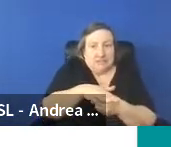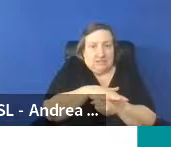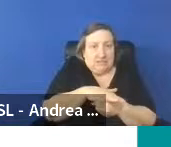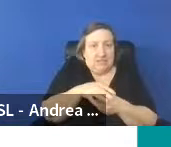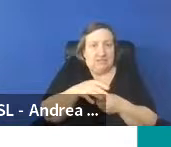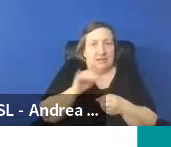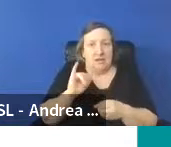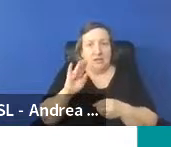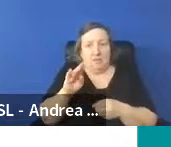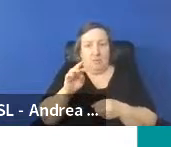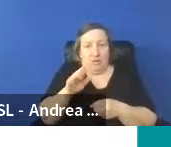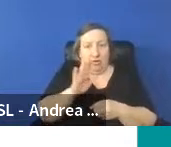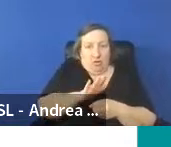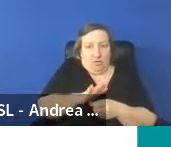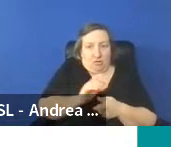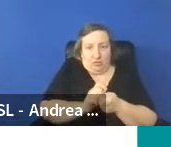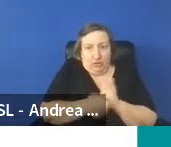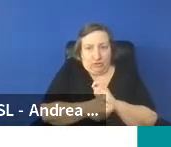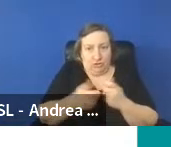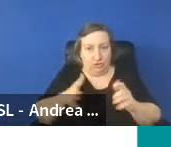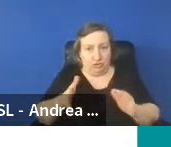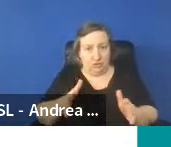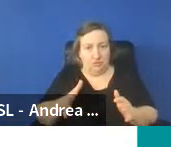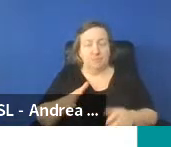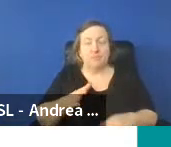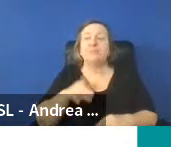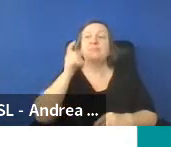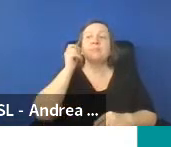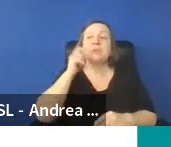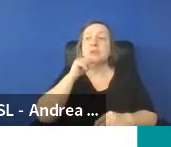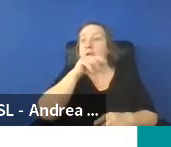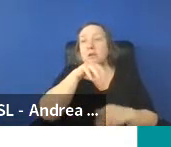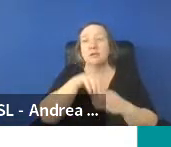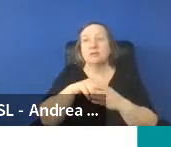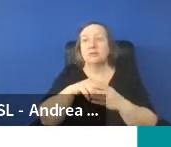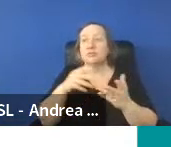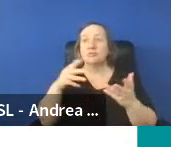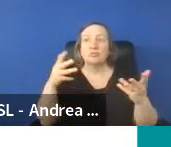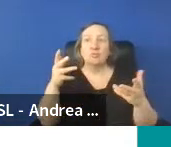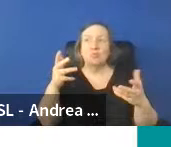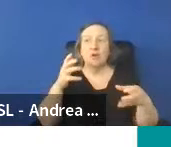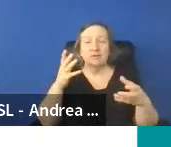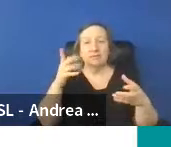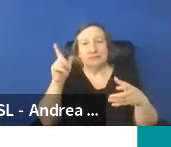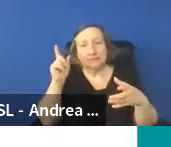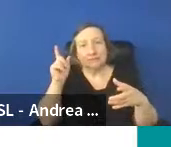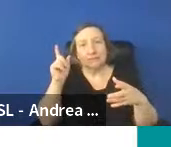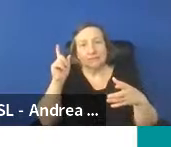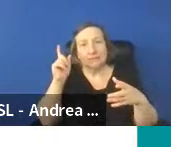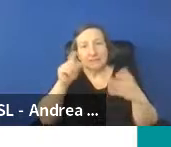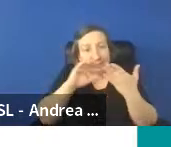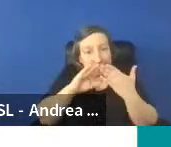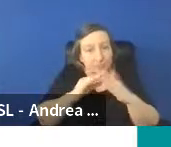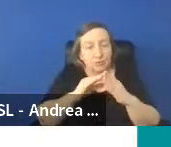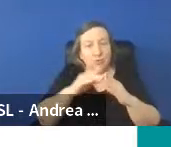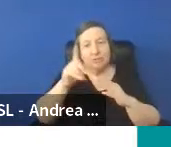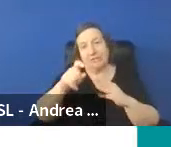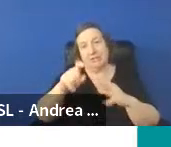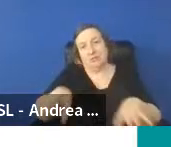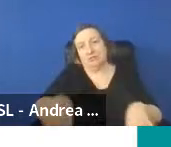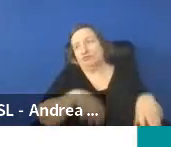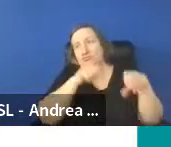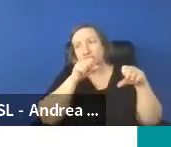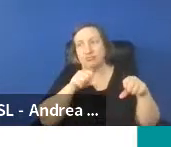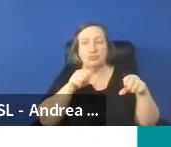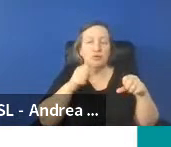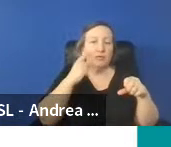with IBR. And it's not inclusive of the actions that need to be taken for communities to realize